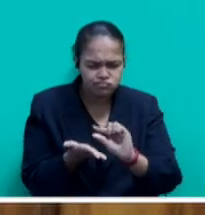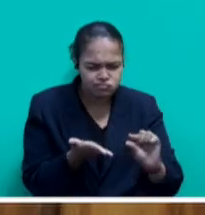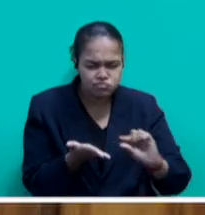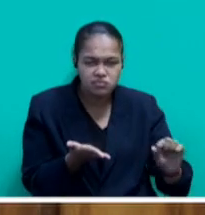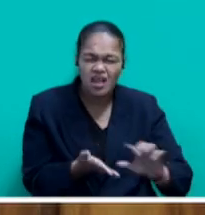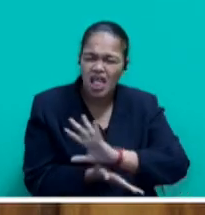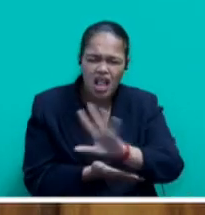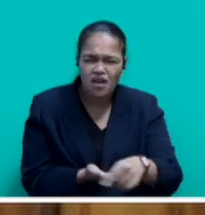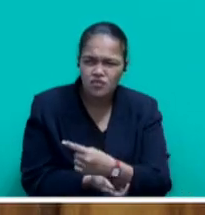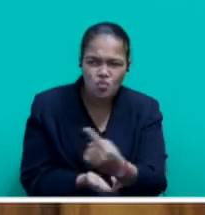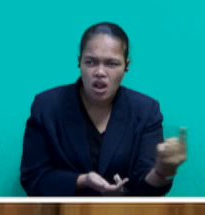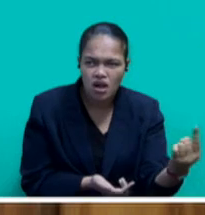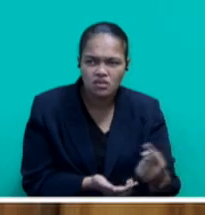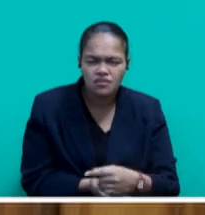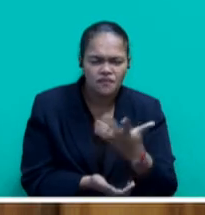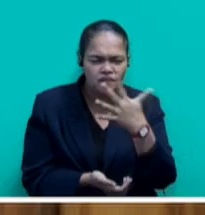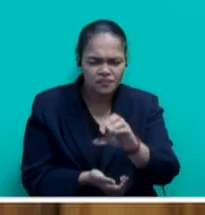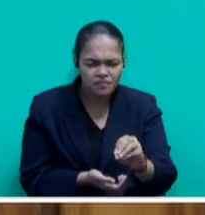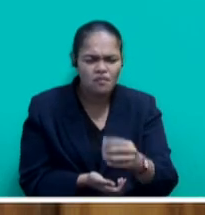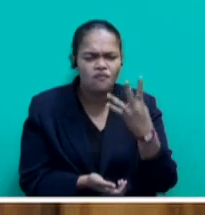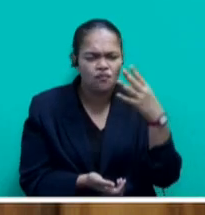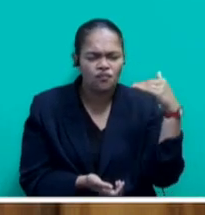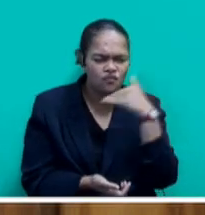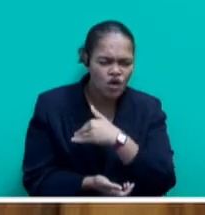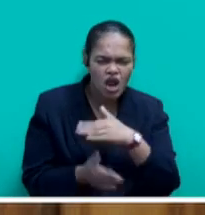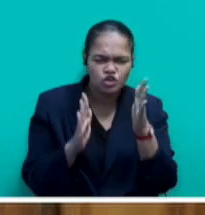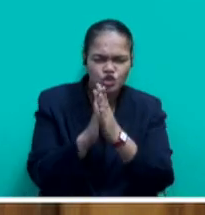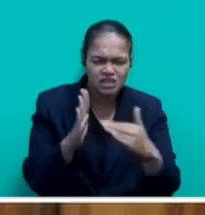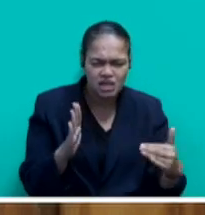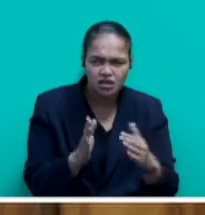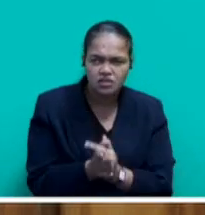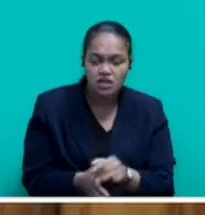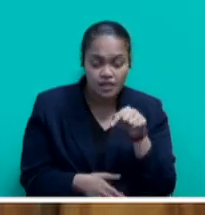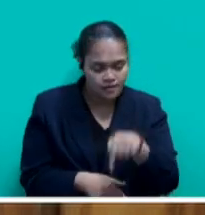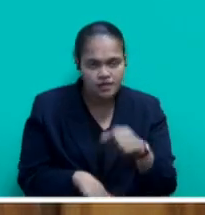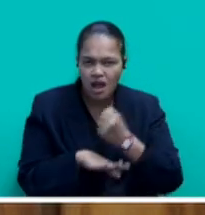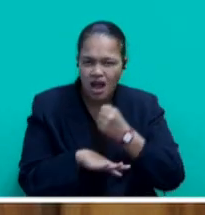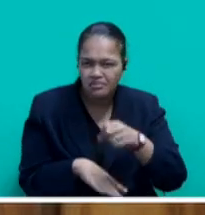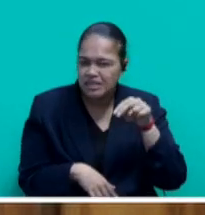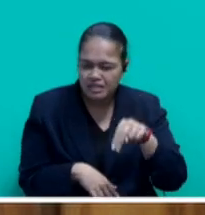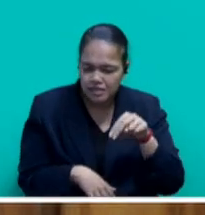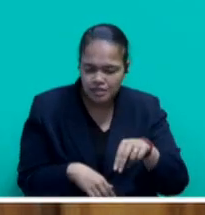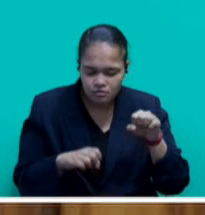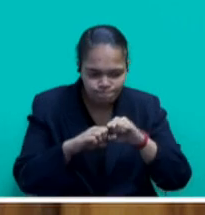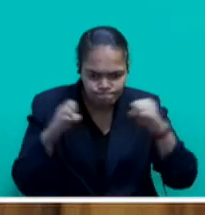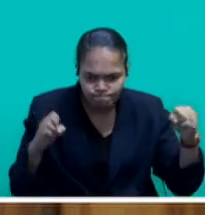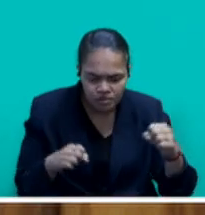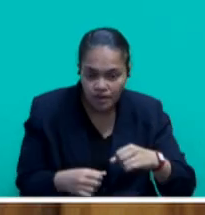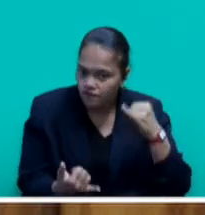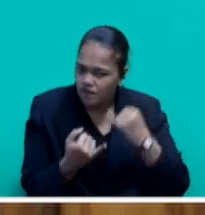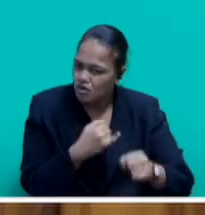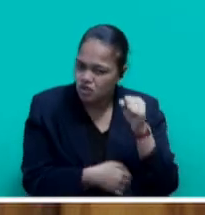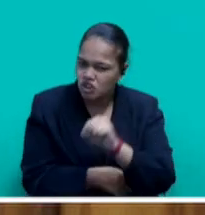tons, 100 tons to 400 tons. And this government will need to look at this very seriously of how